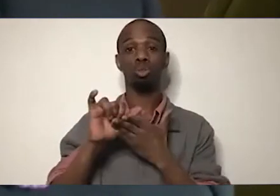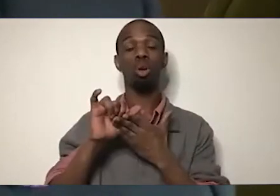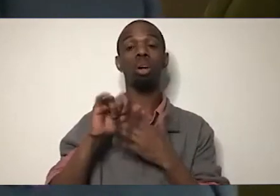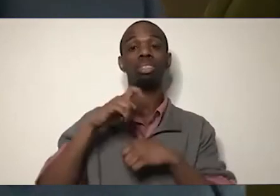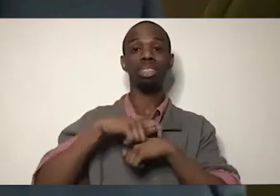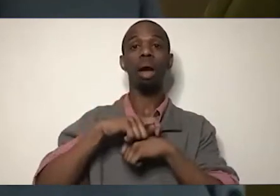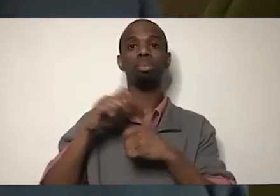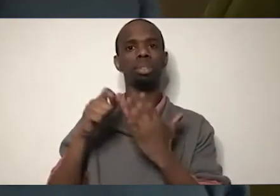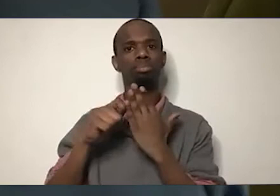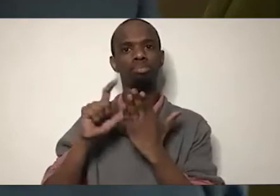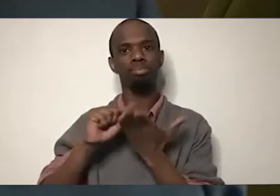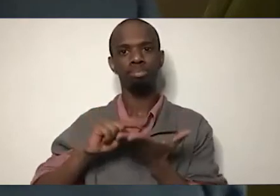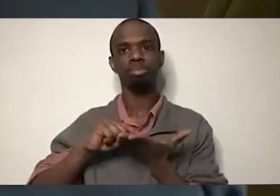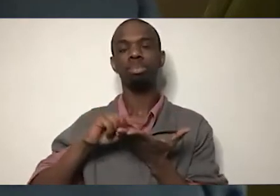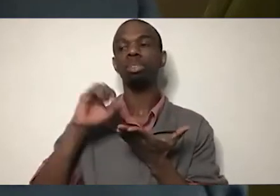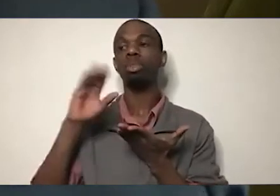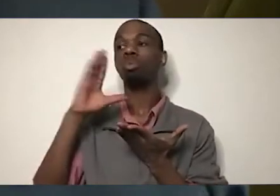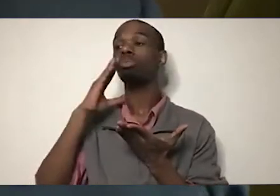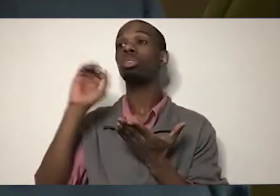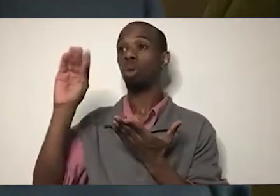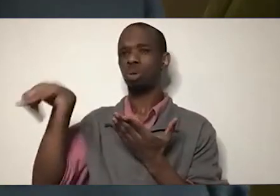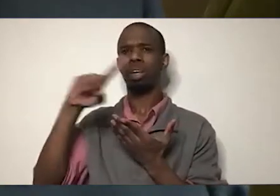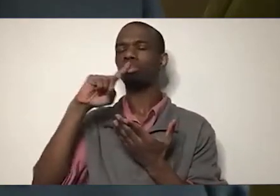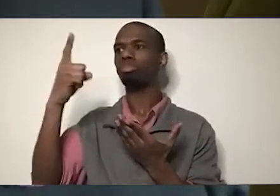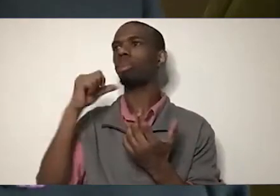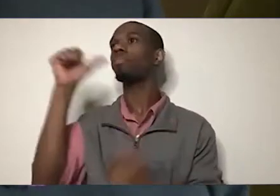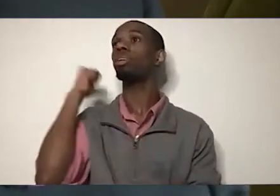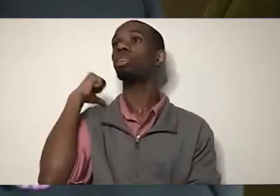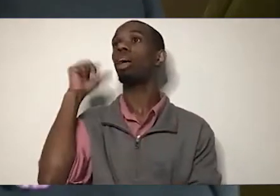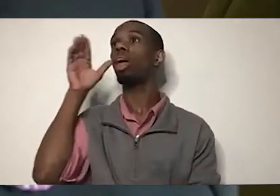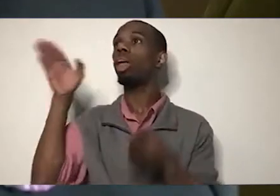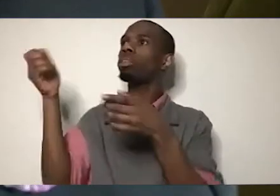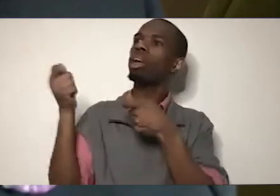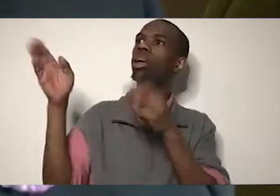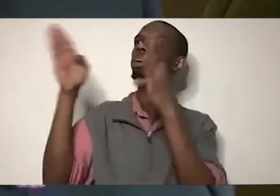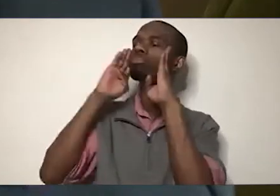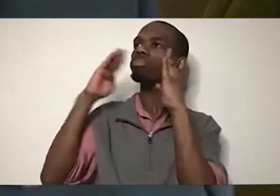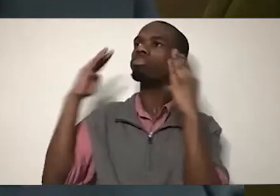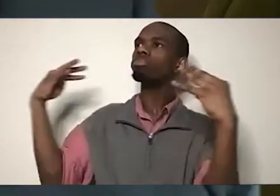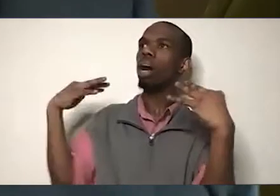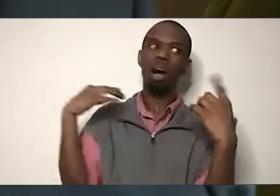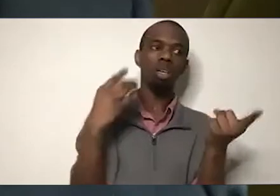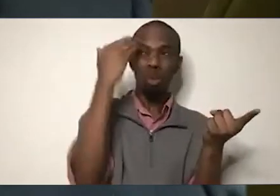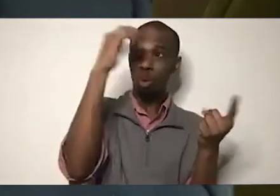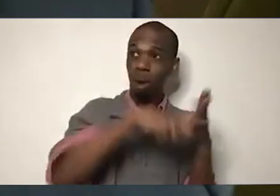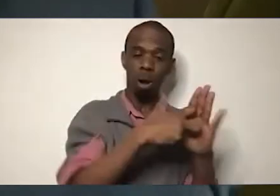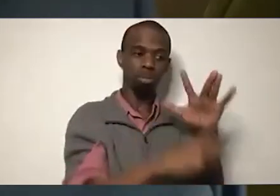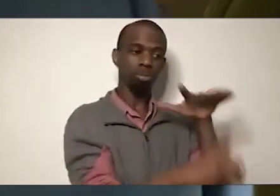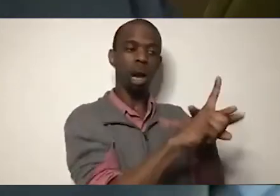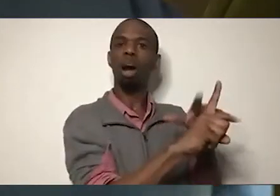enough. It's not a matter of opinion. The data are very clear. There's no ambiguity here. Studies are showing things